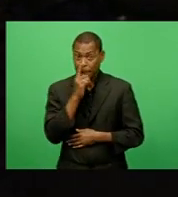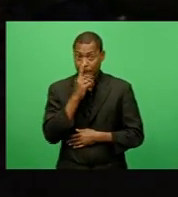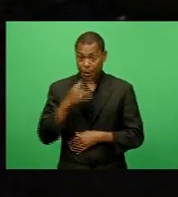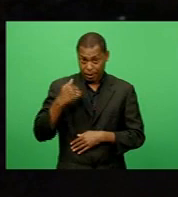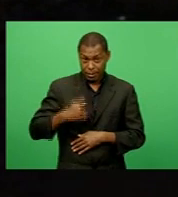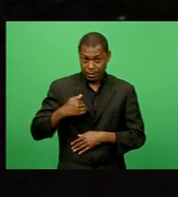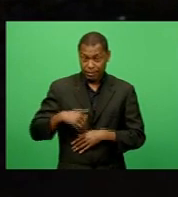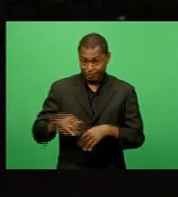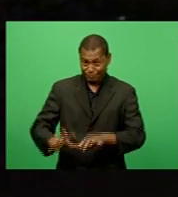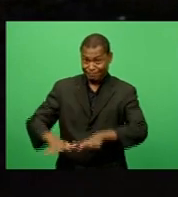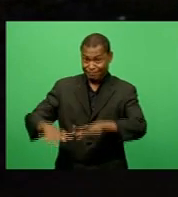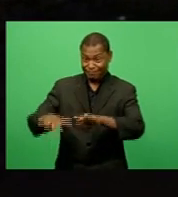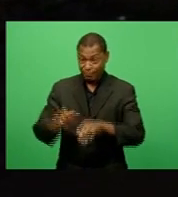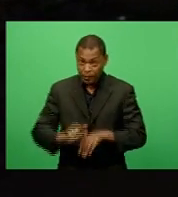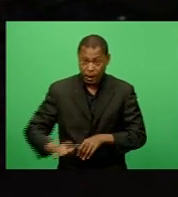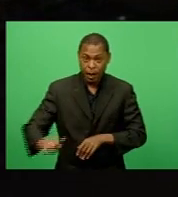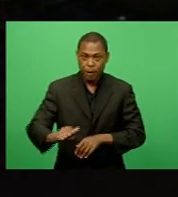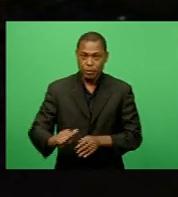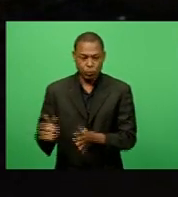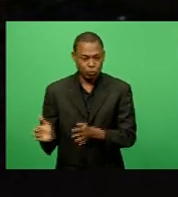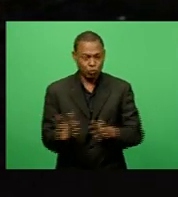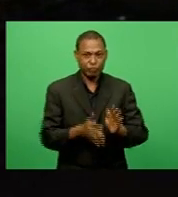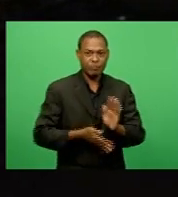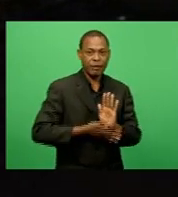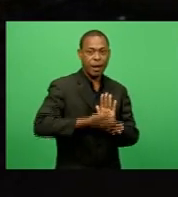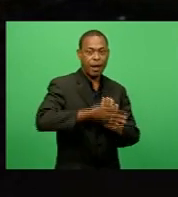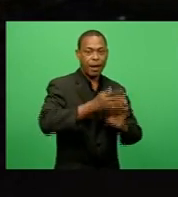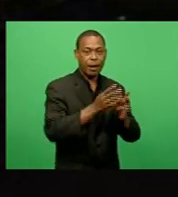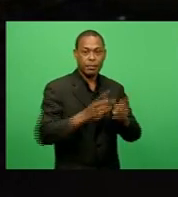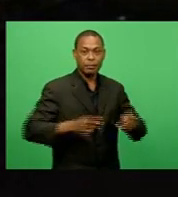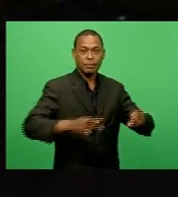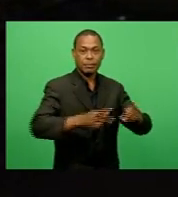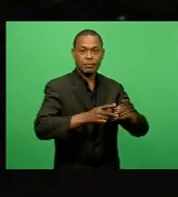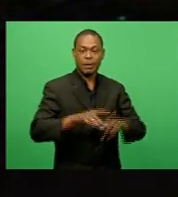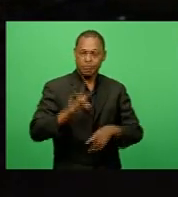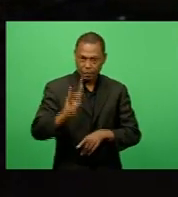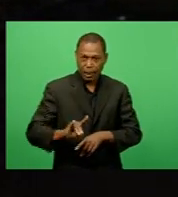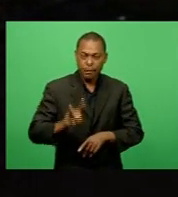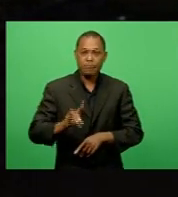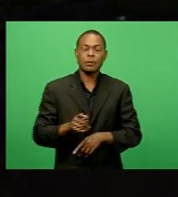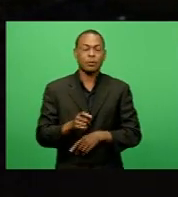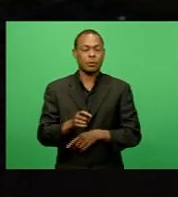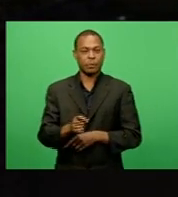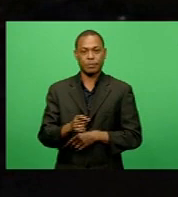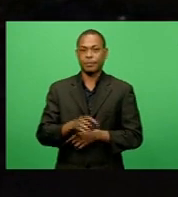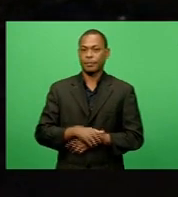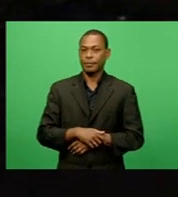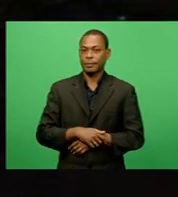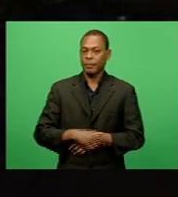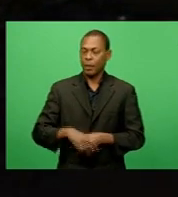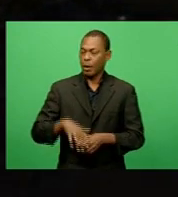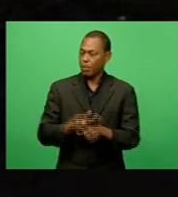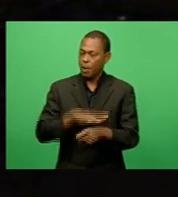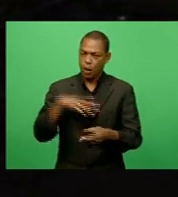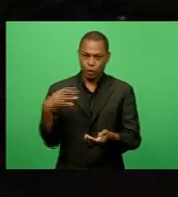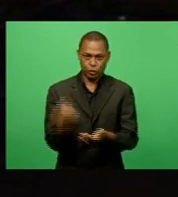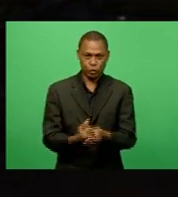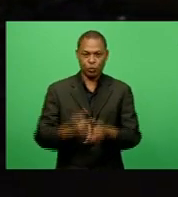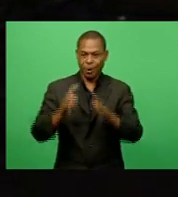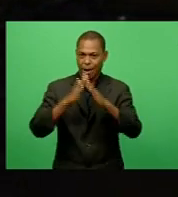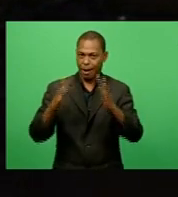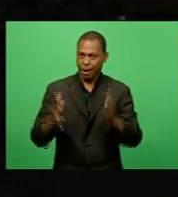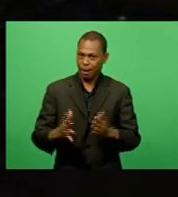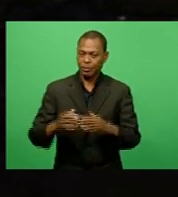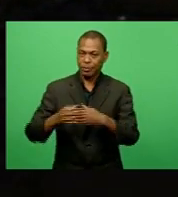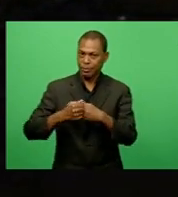areas, please move to higher grounds, move your animals and your livestock as well. Just ensure that your property is secure.